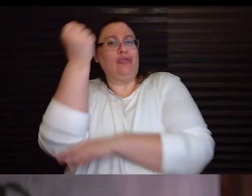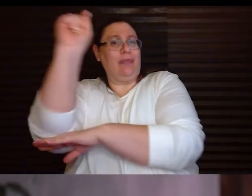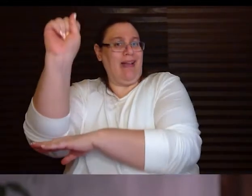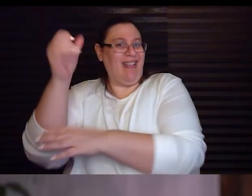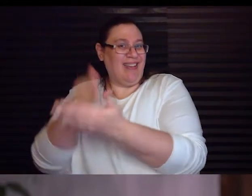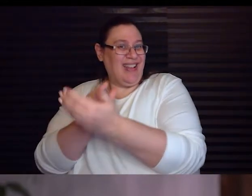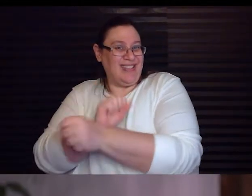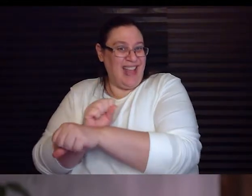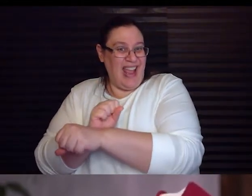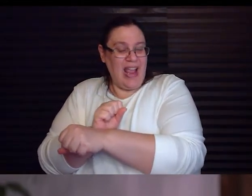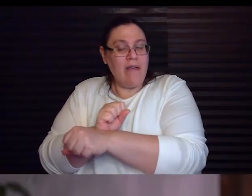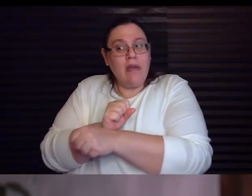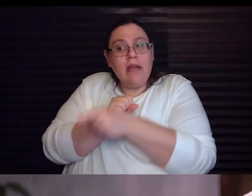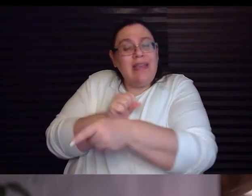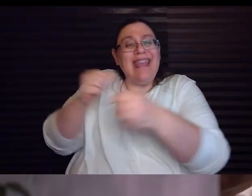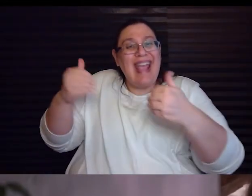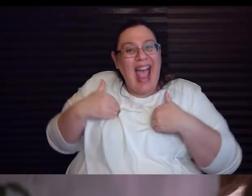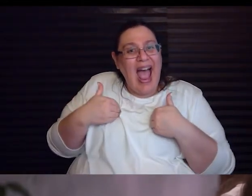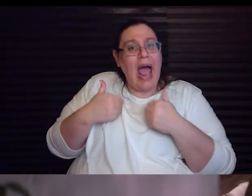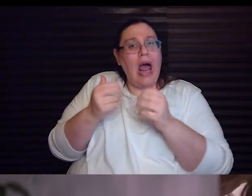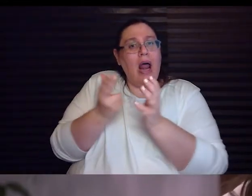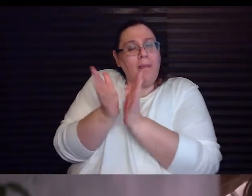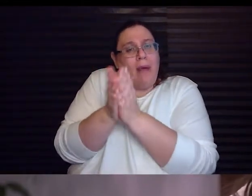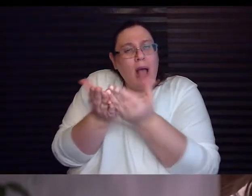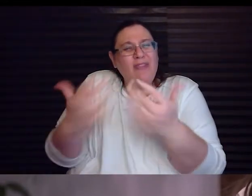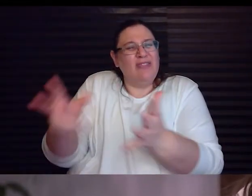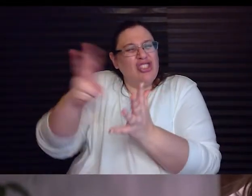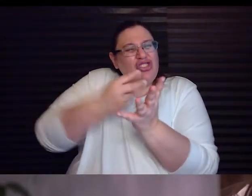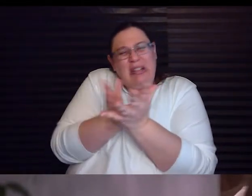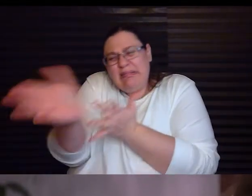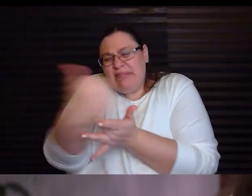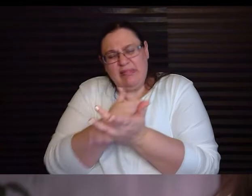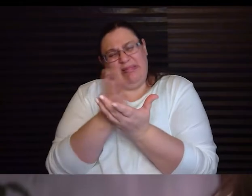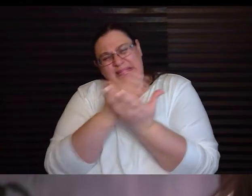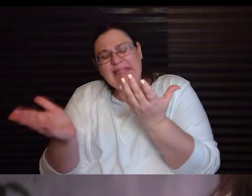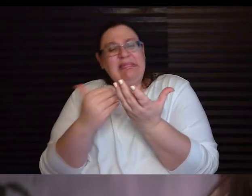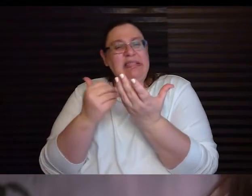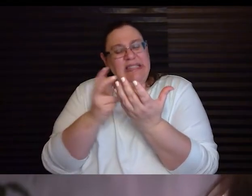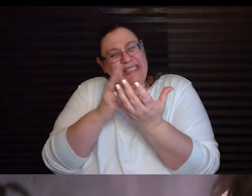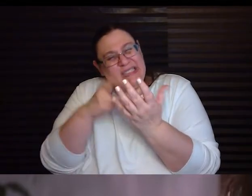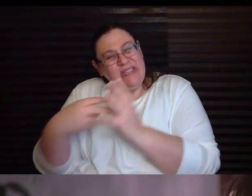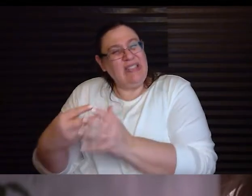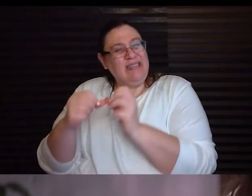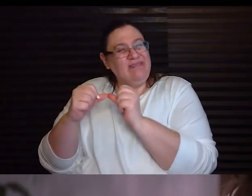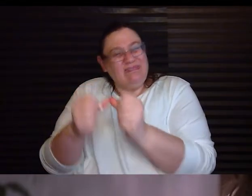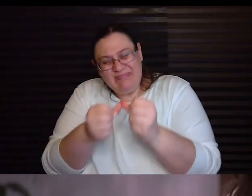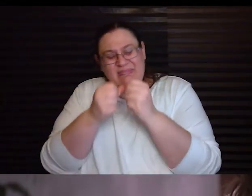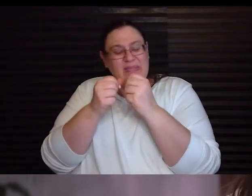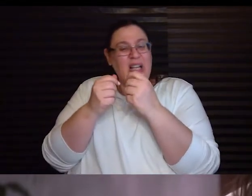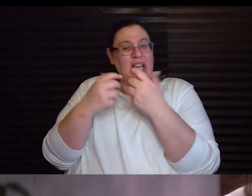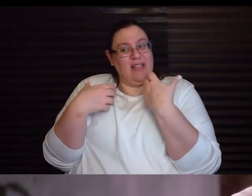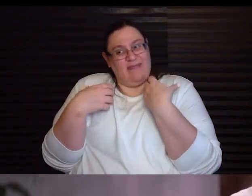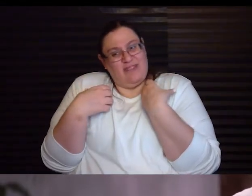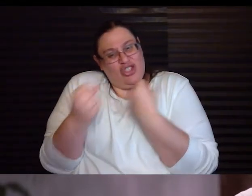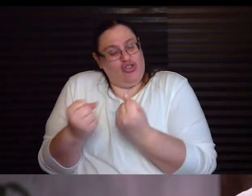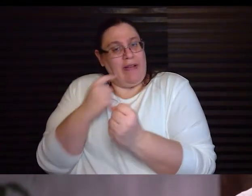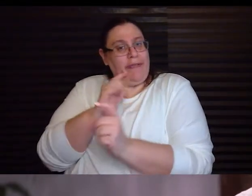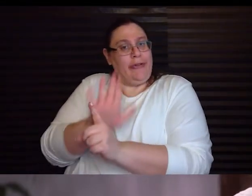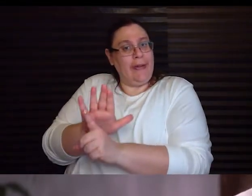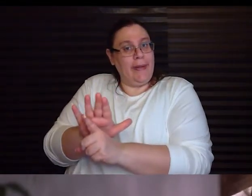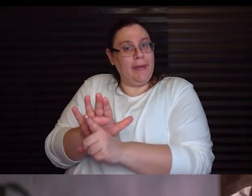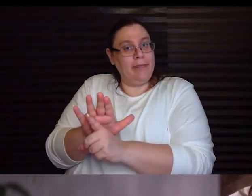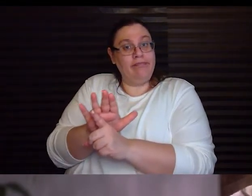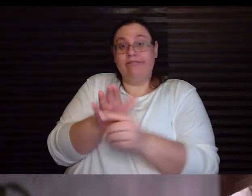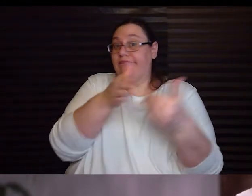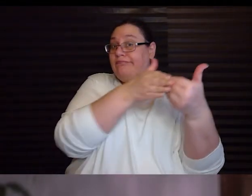his hands was his dog-eared Bible, a constant companion and source of spiritual strength.